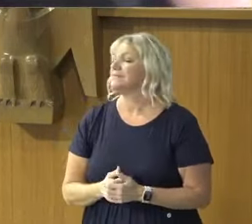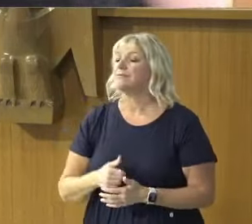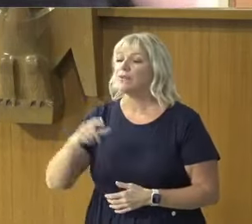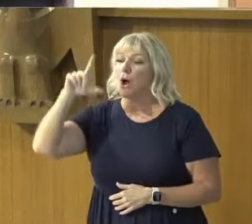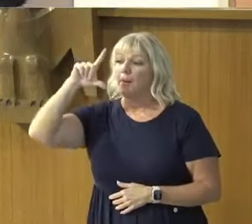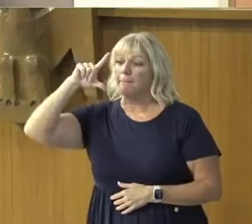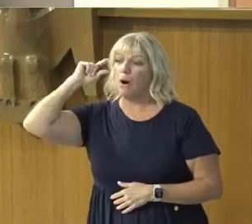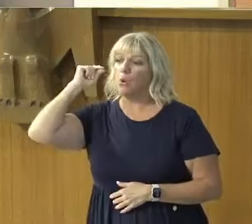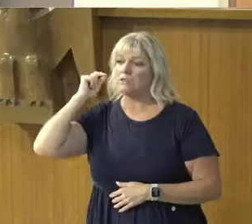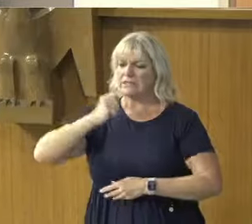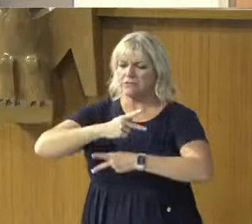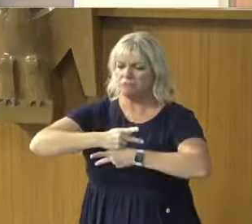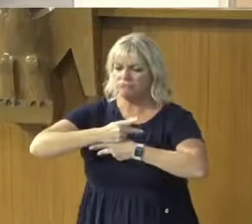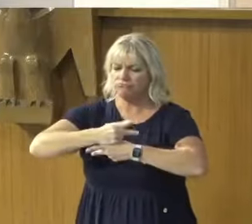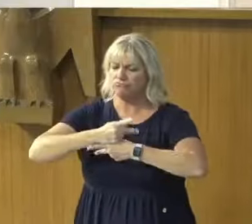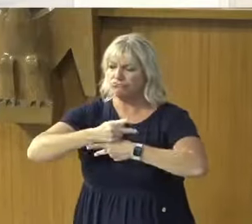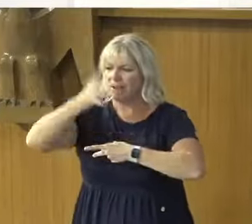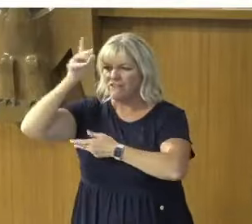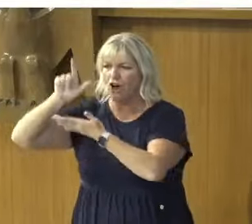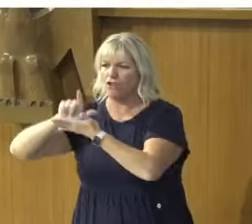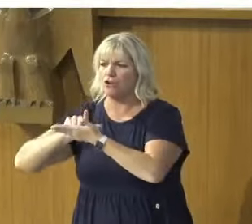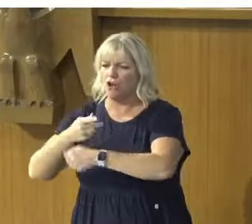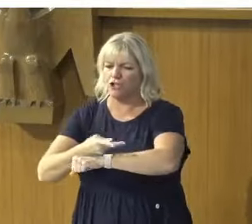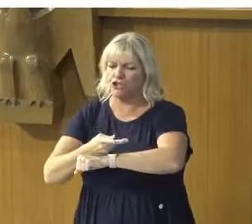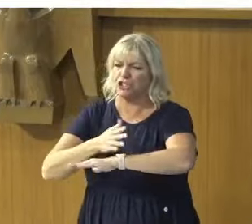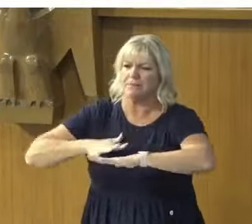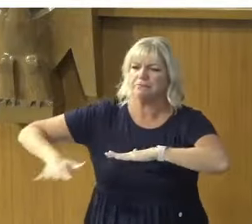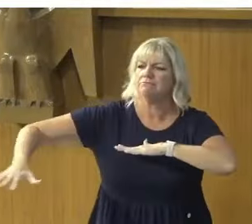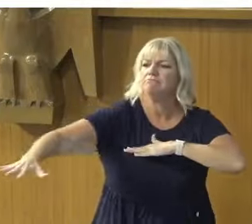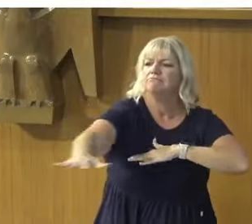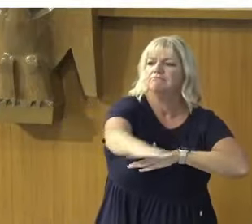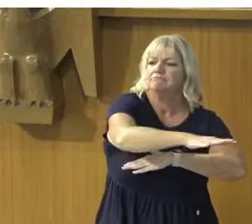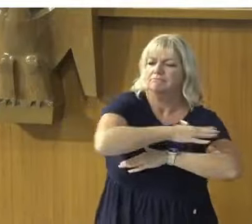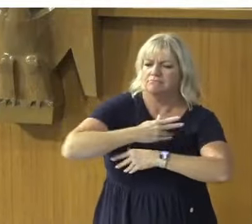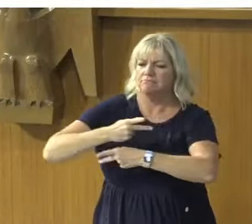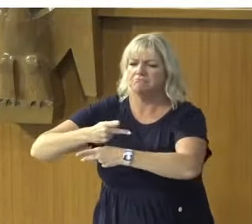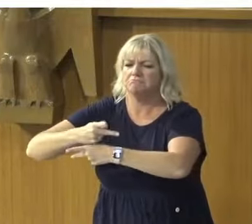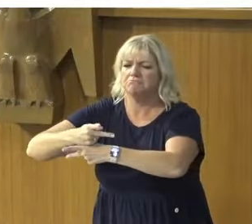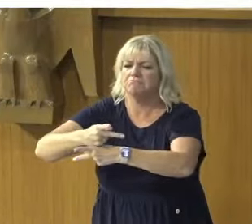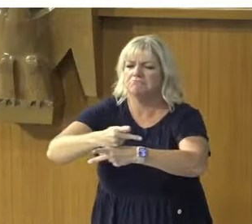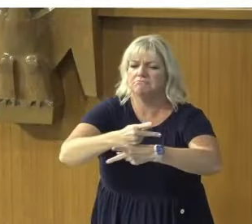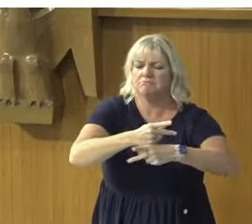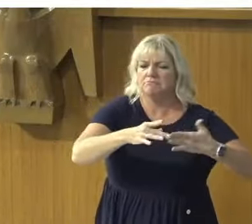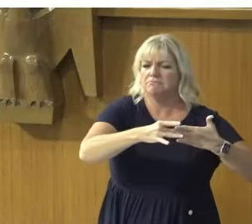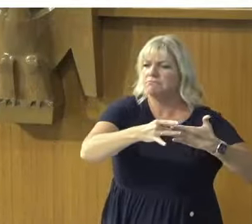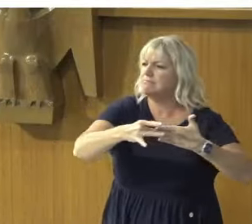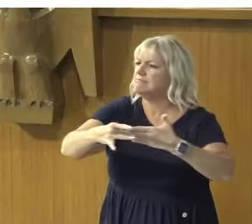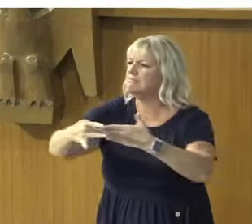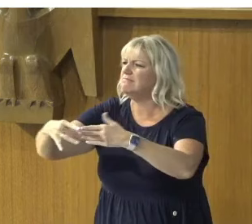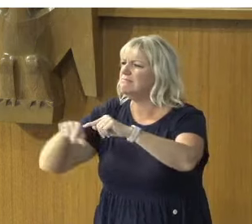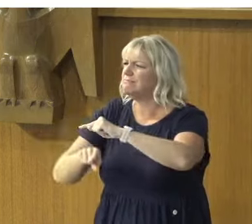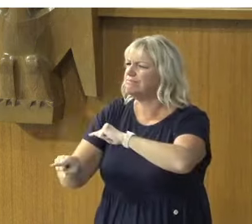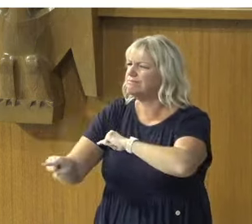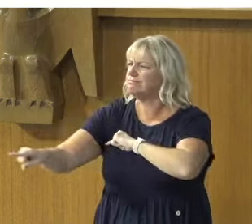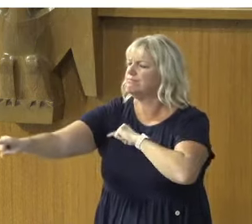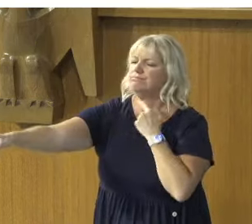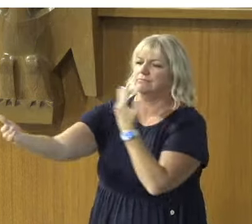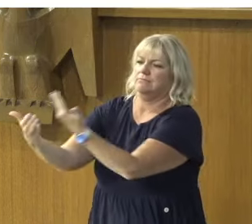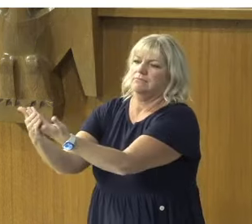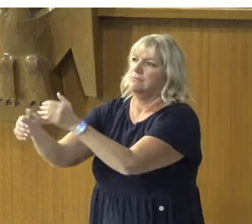was keeping the flock of his father-in-law, Jethro, the priest of Midian. He led his flock beyond the wilderness and came to Mount